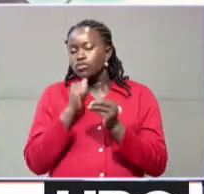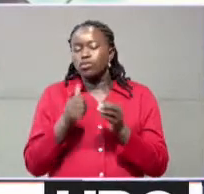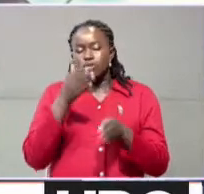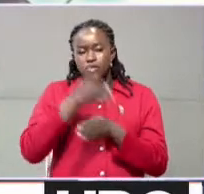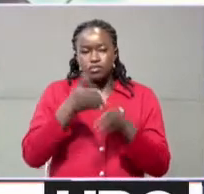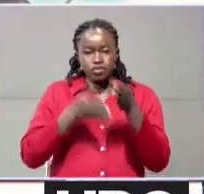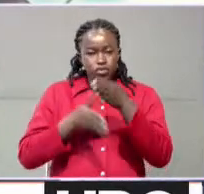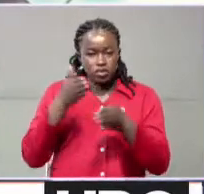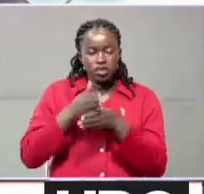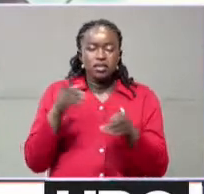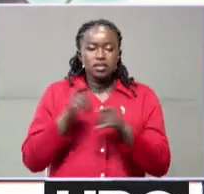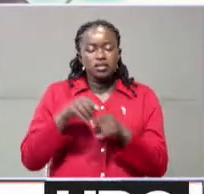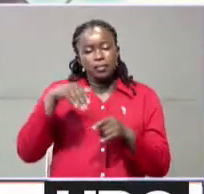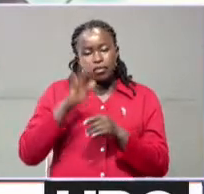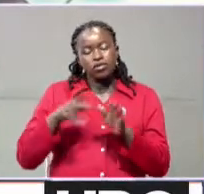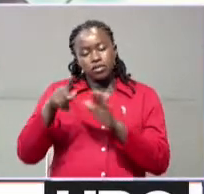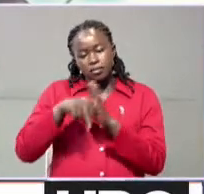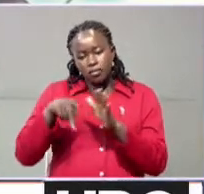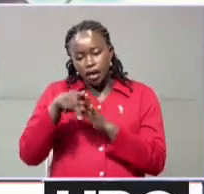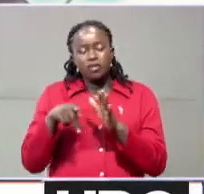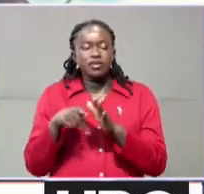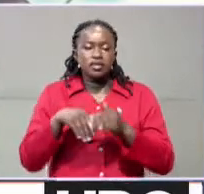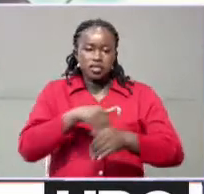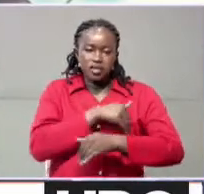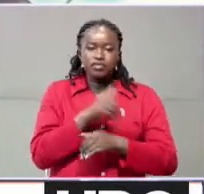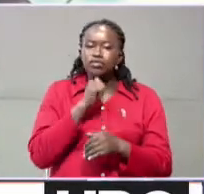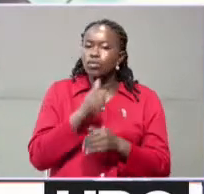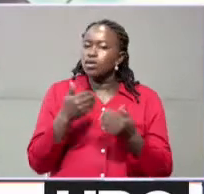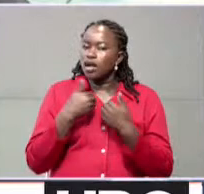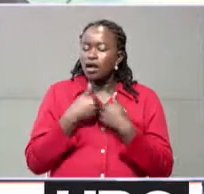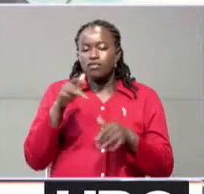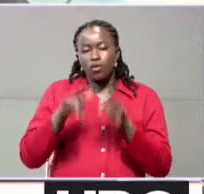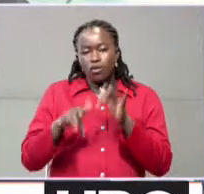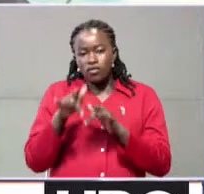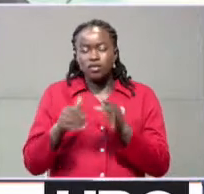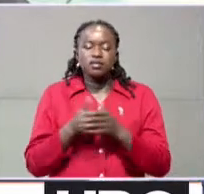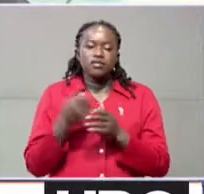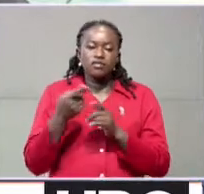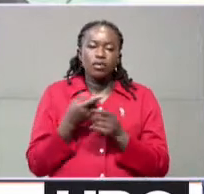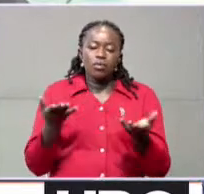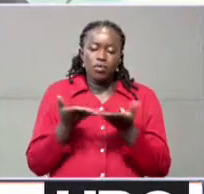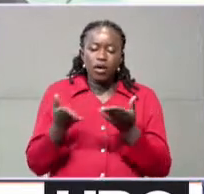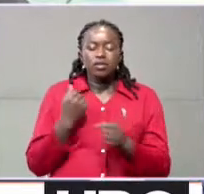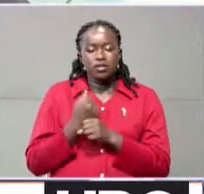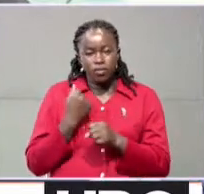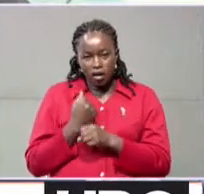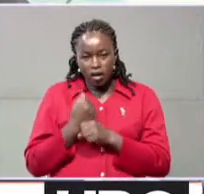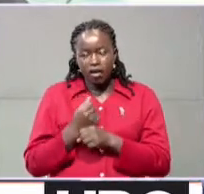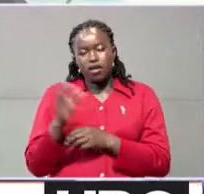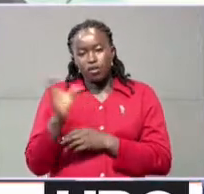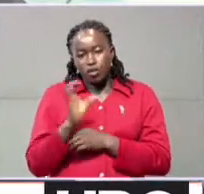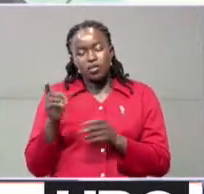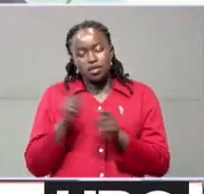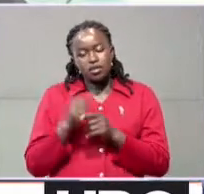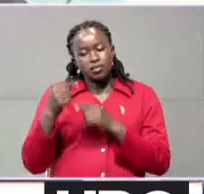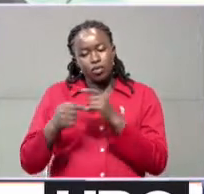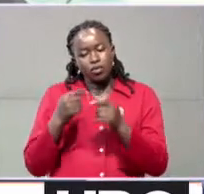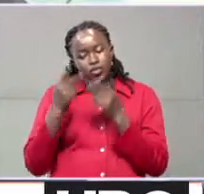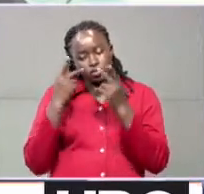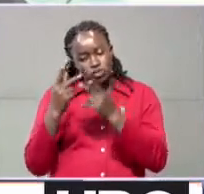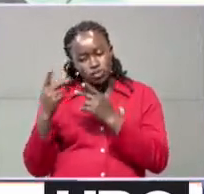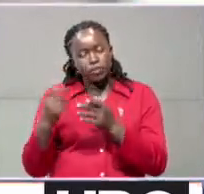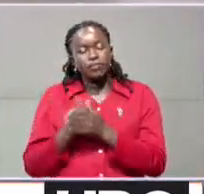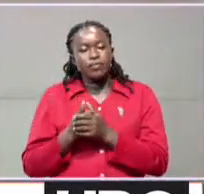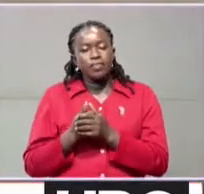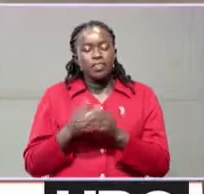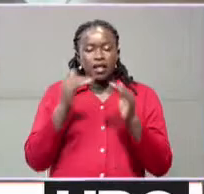addition most policy chiefs do not have offices from which to operate the committee further noted that the